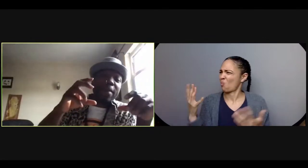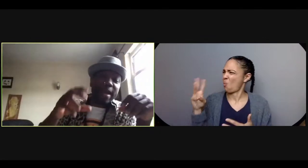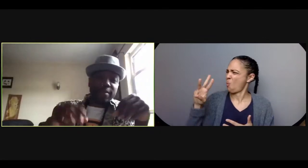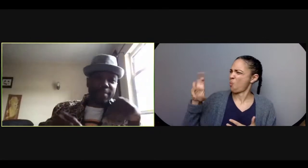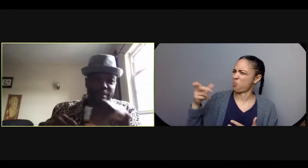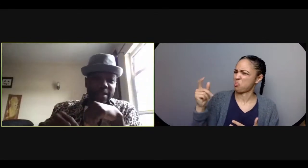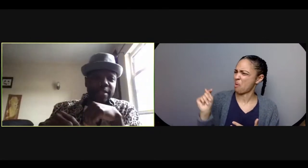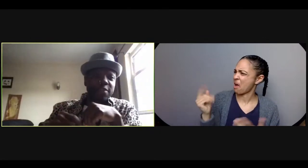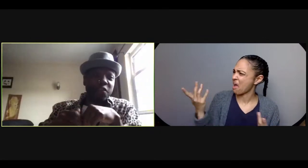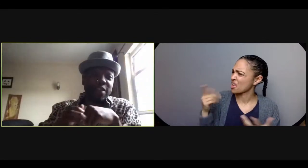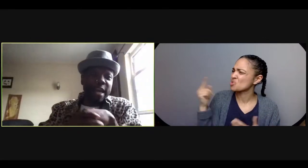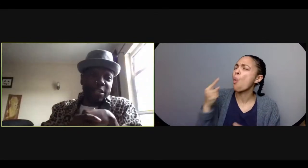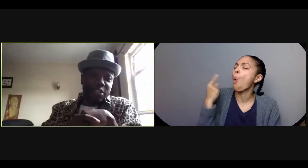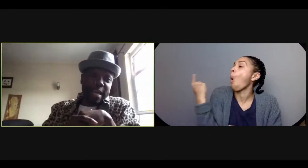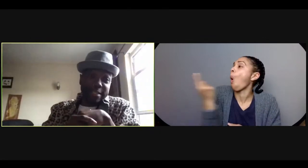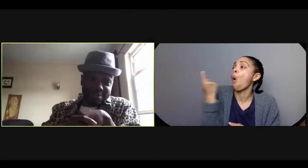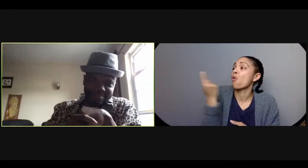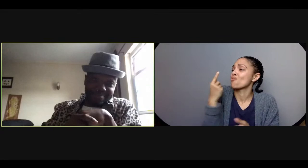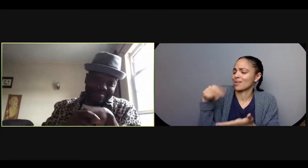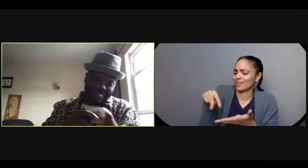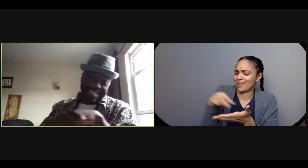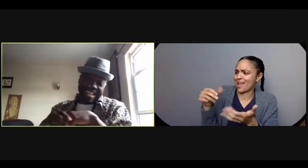bad. These $50 checks.